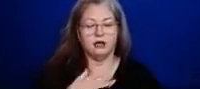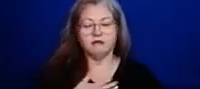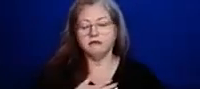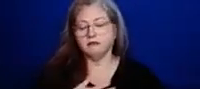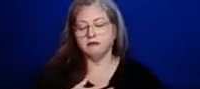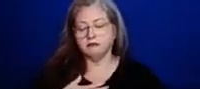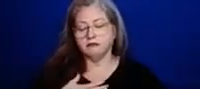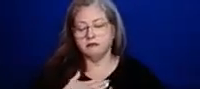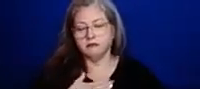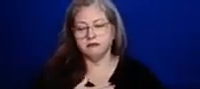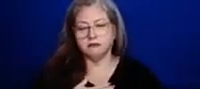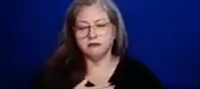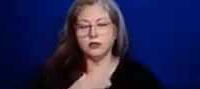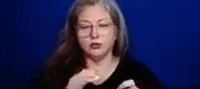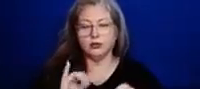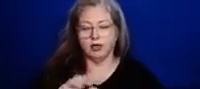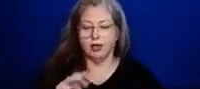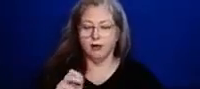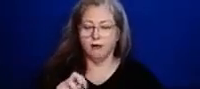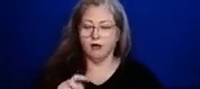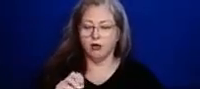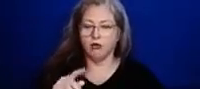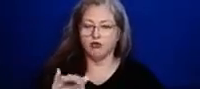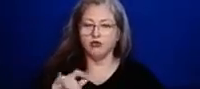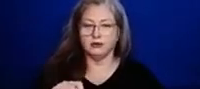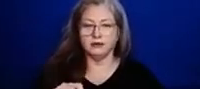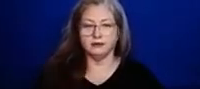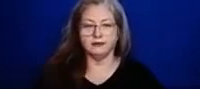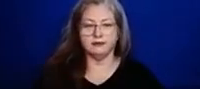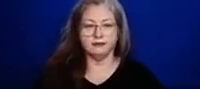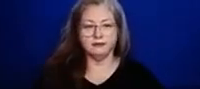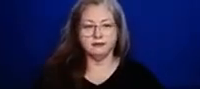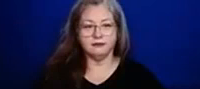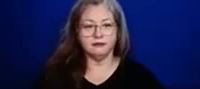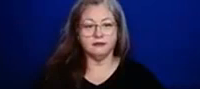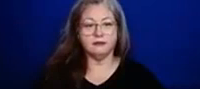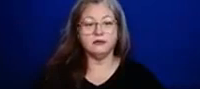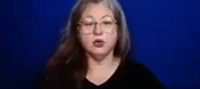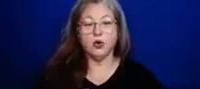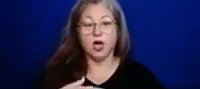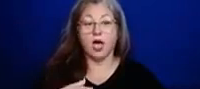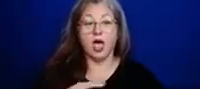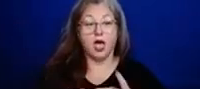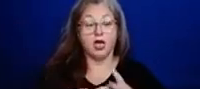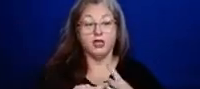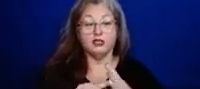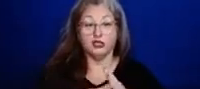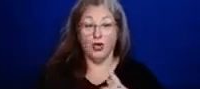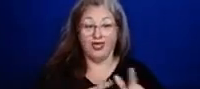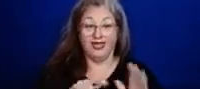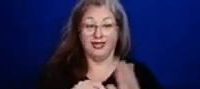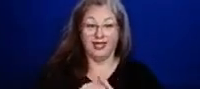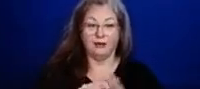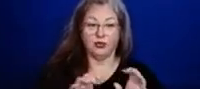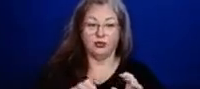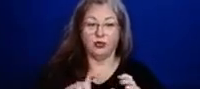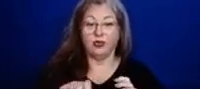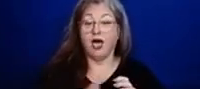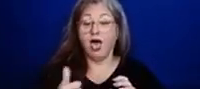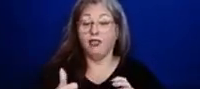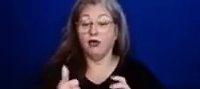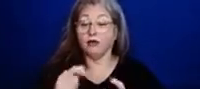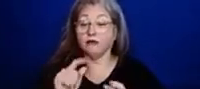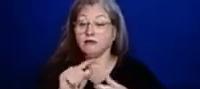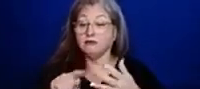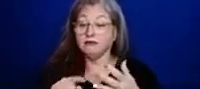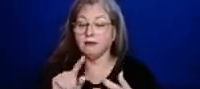enjoyed doing doing monoprint. And this is how I started to do like the other pieces that